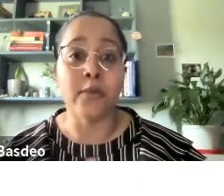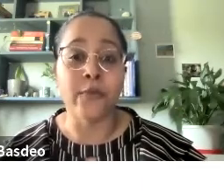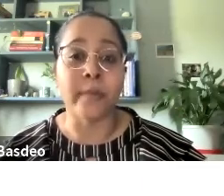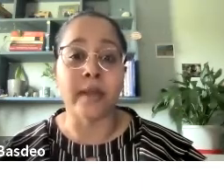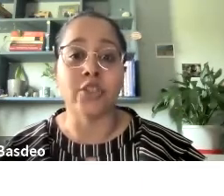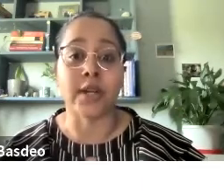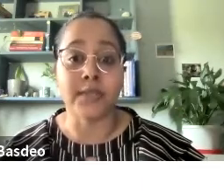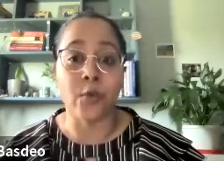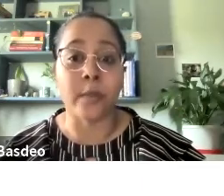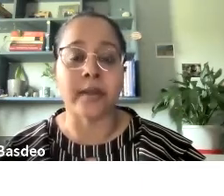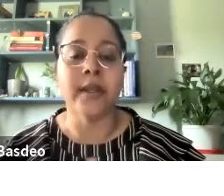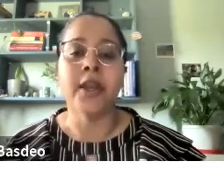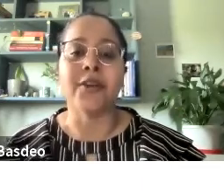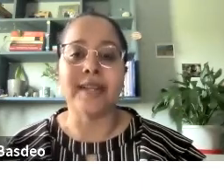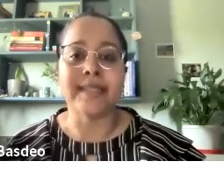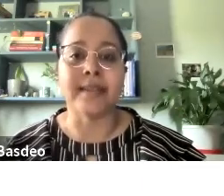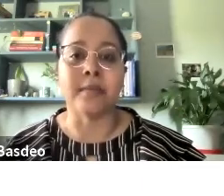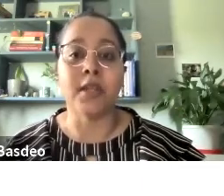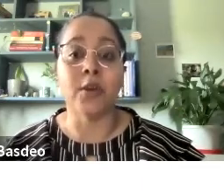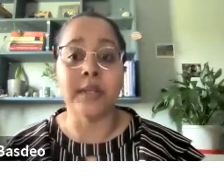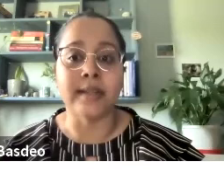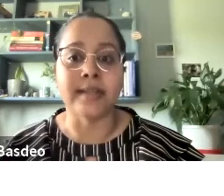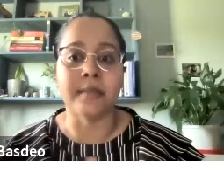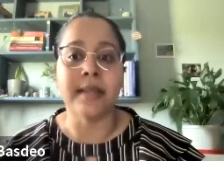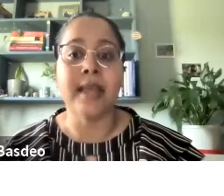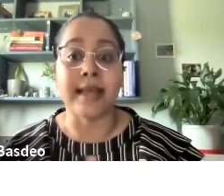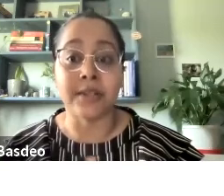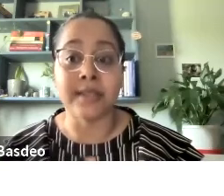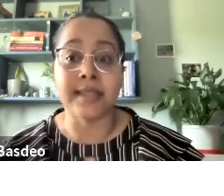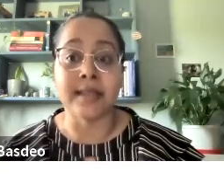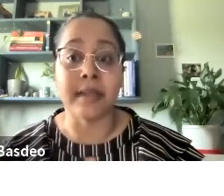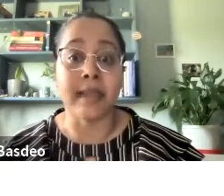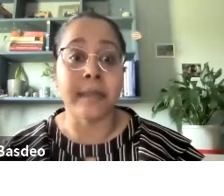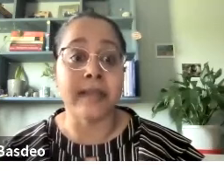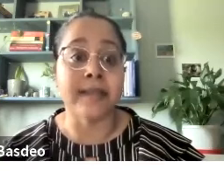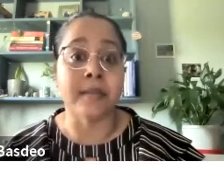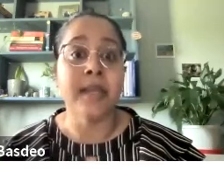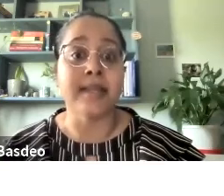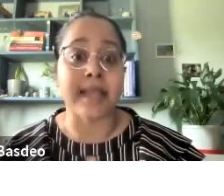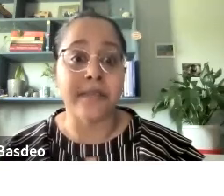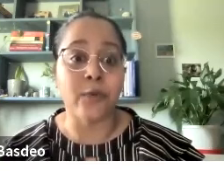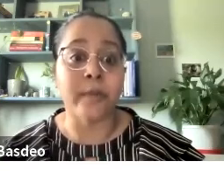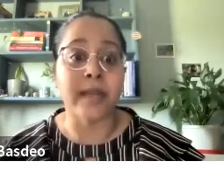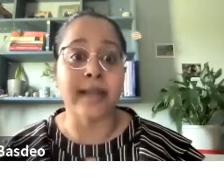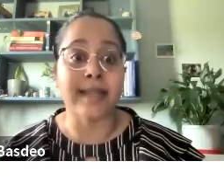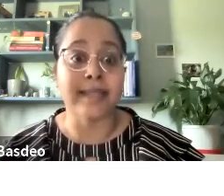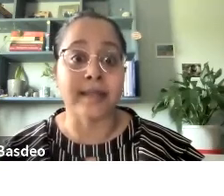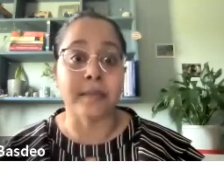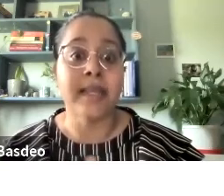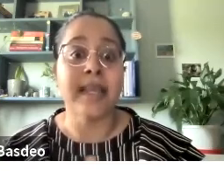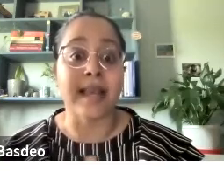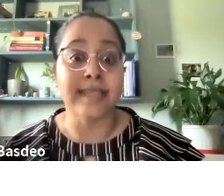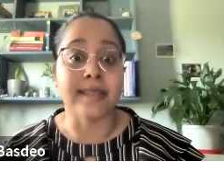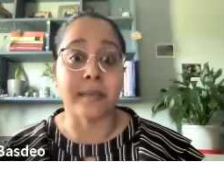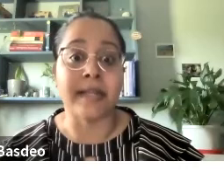sexism, homophobia, transphobia, racism, colonialism, adultism, ableism, xenophobia,